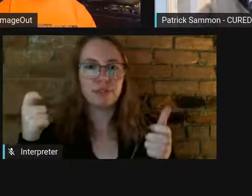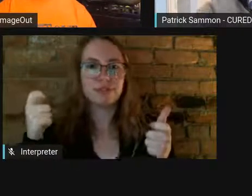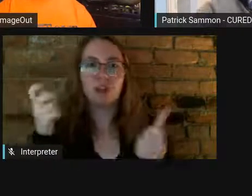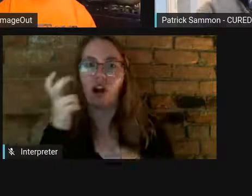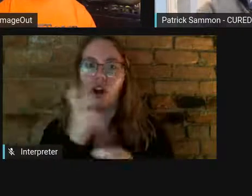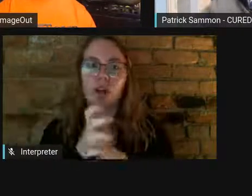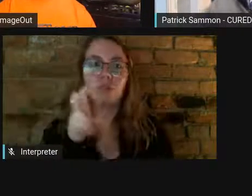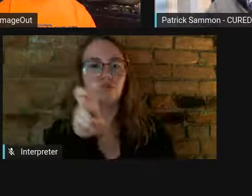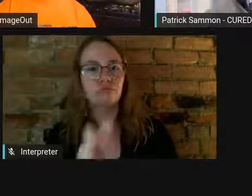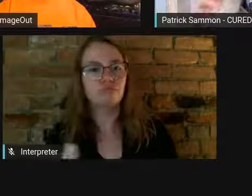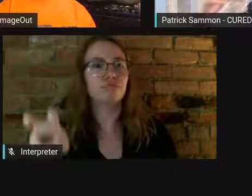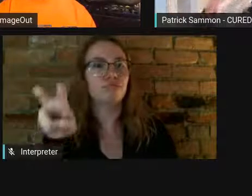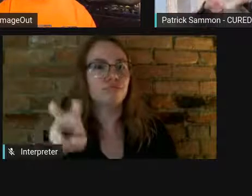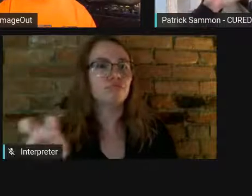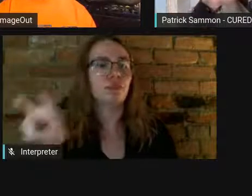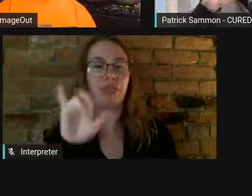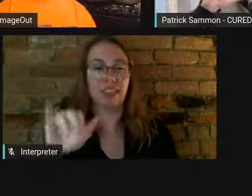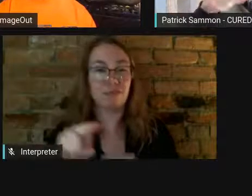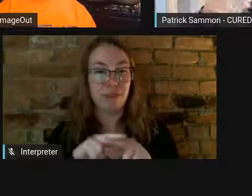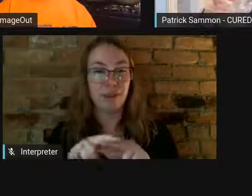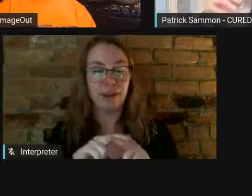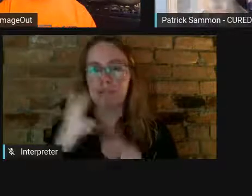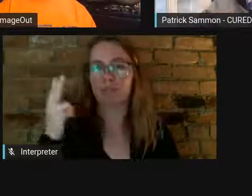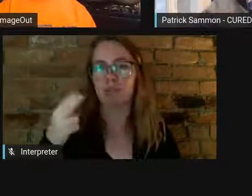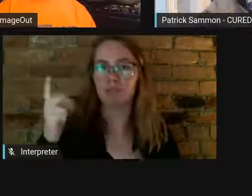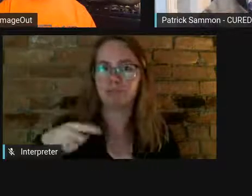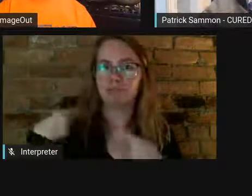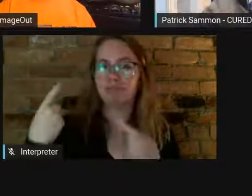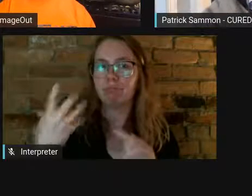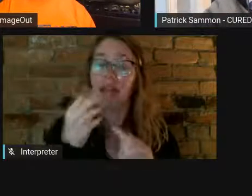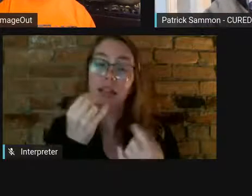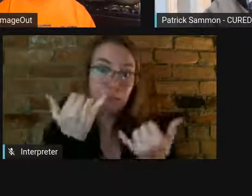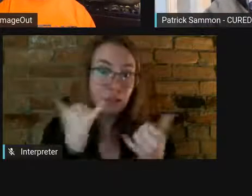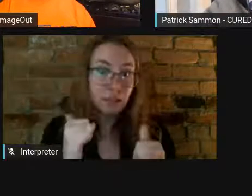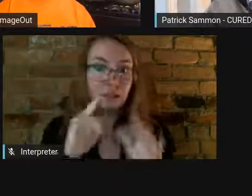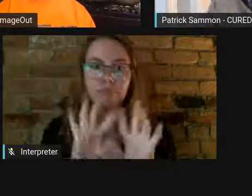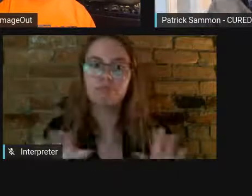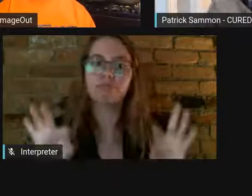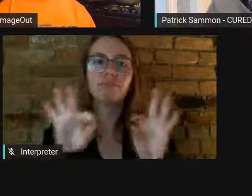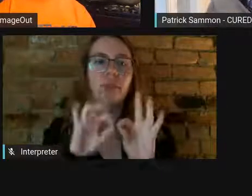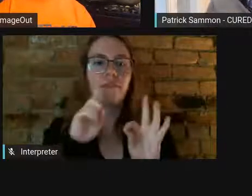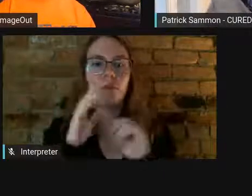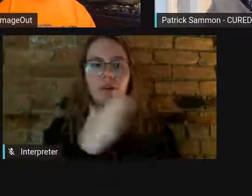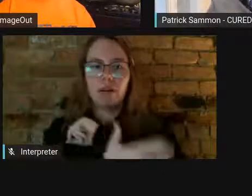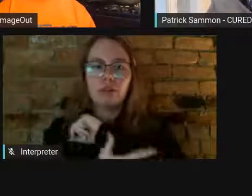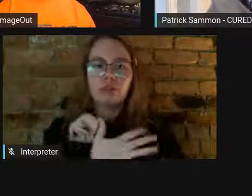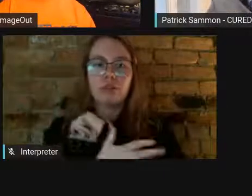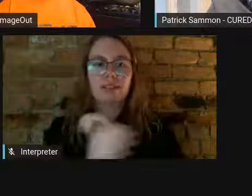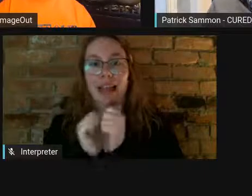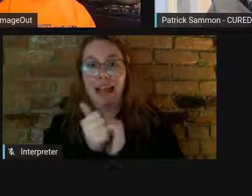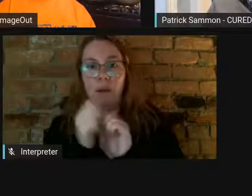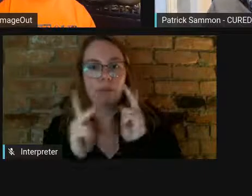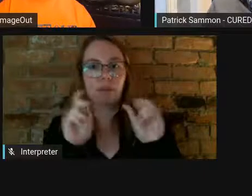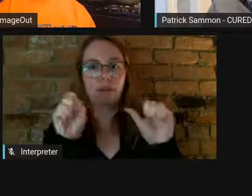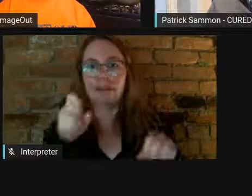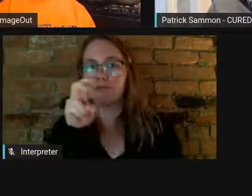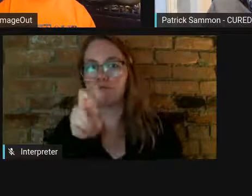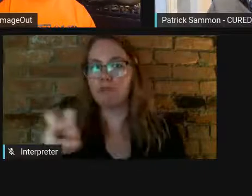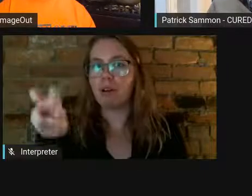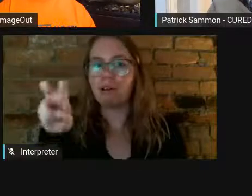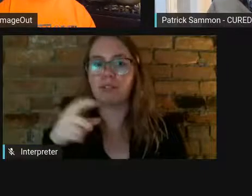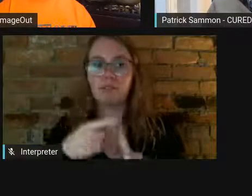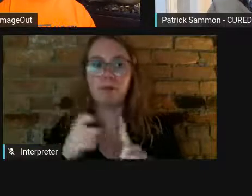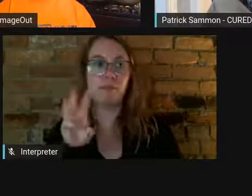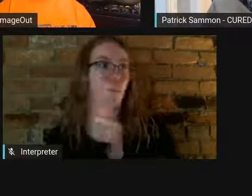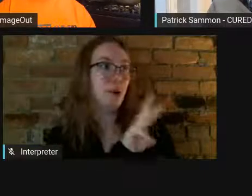the Trans-Siberian Railway has historically and still is a lifeline in the country. It's how people kind of get from one end of the country to the other.